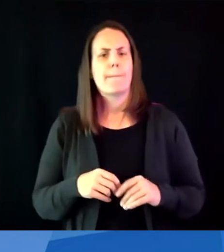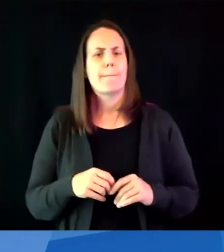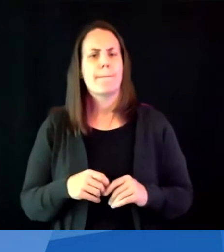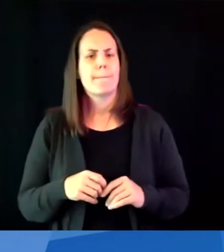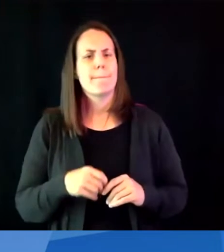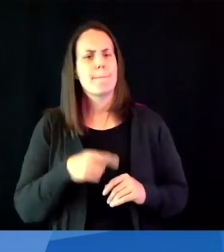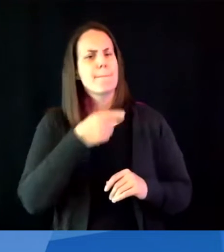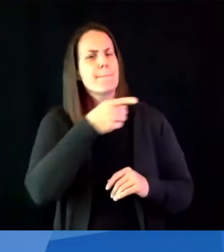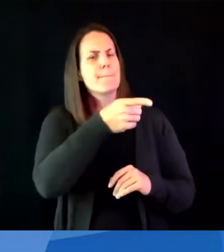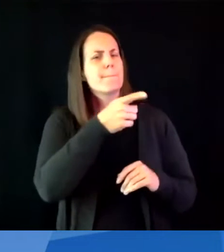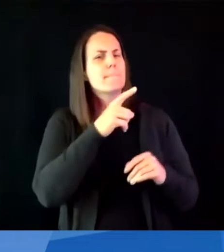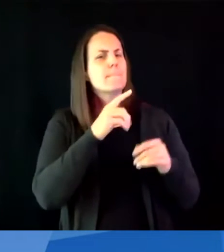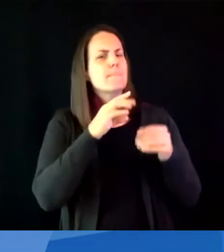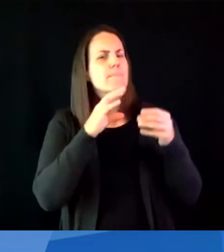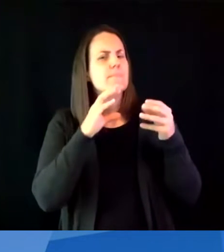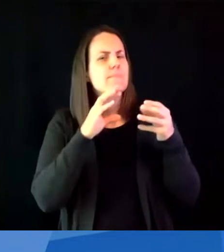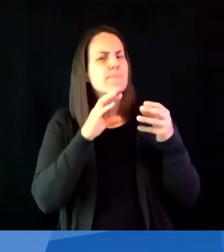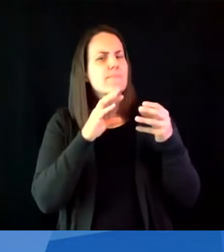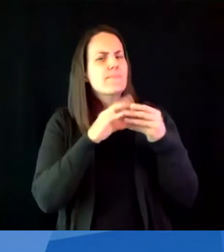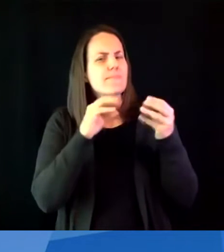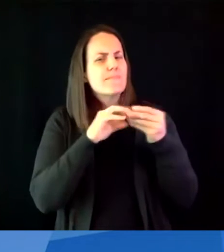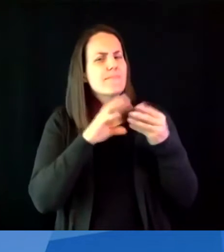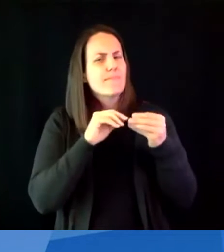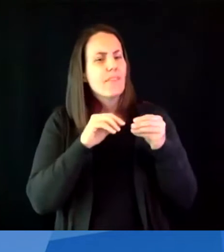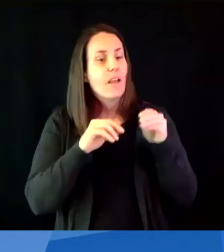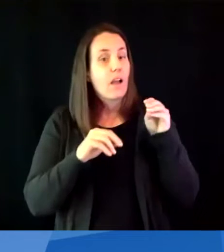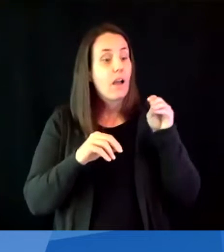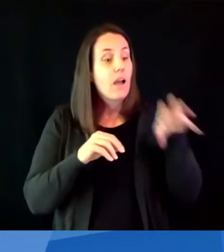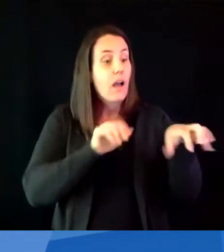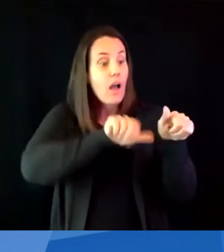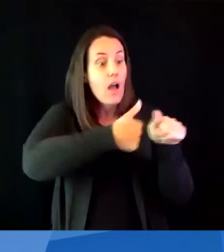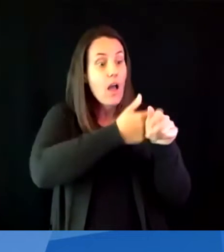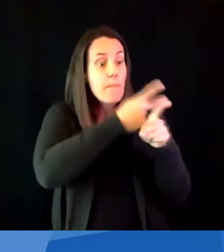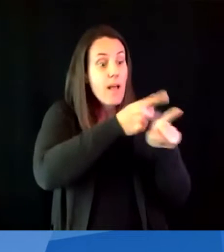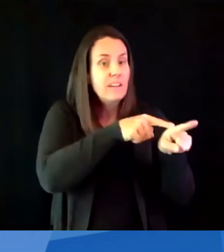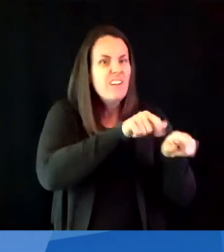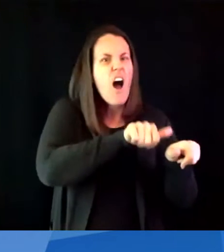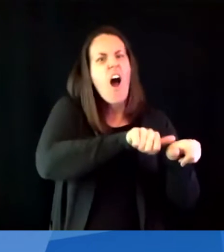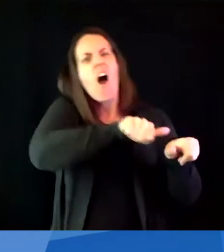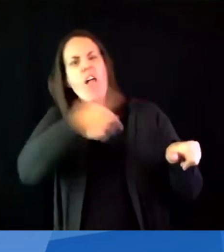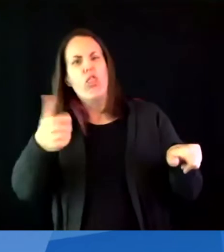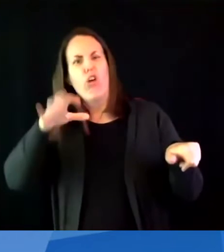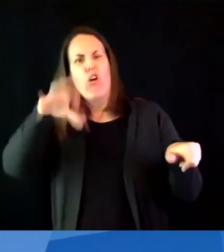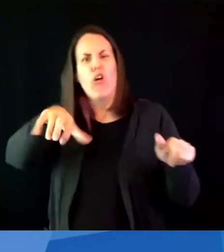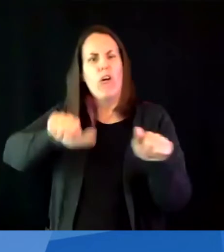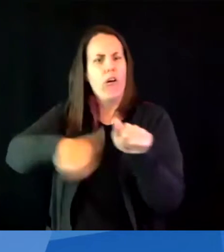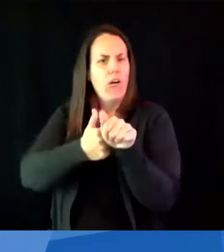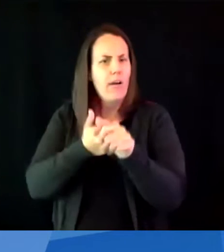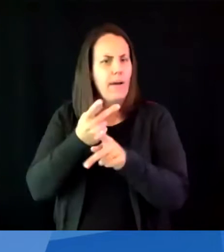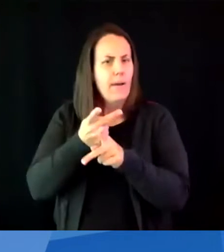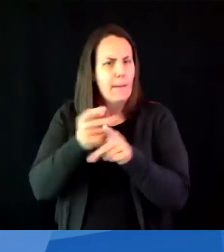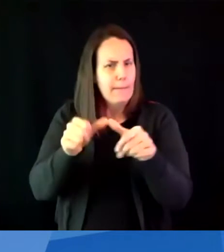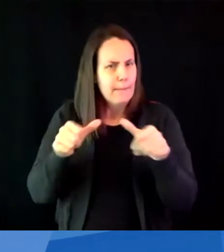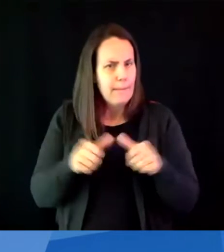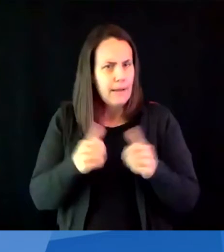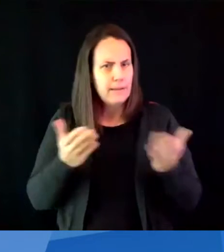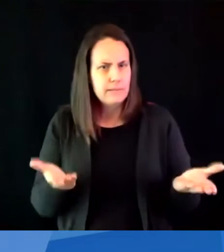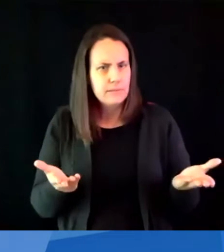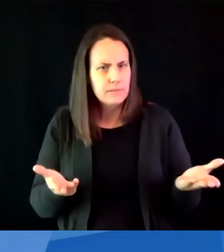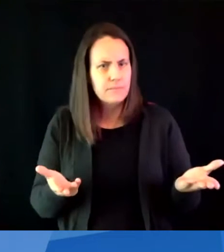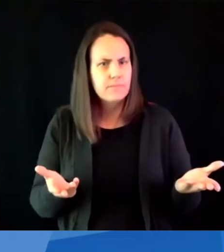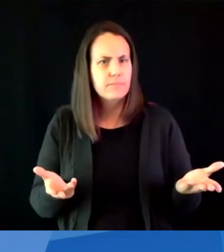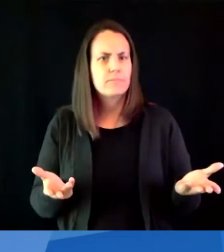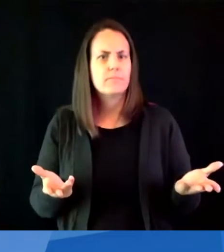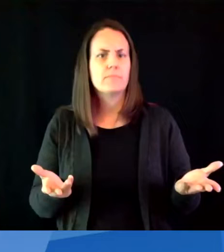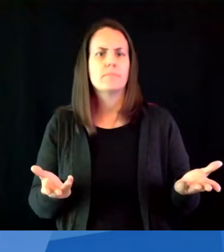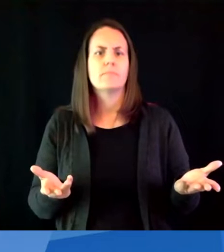care facilities. I'm wondering if you've learned anything from alternate care facilities in other states, and what are the biggest lessons you've learned and